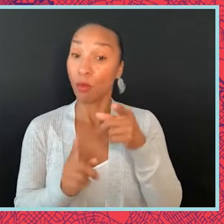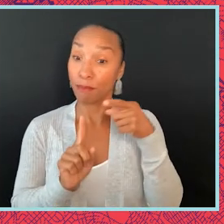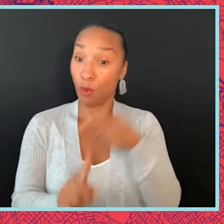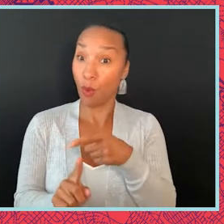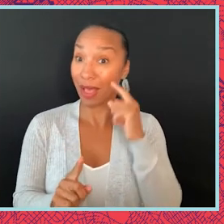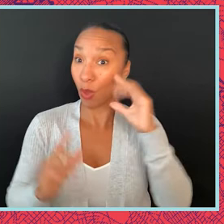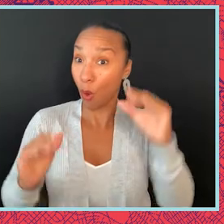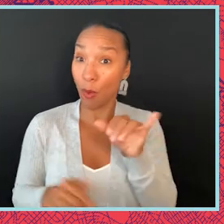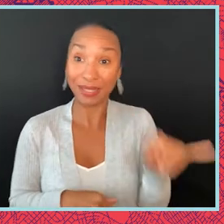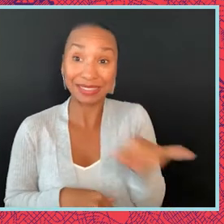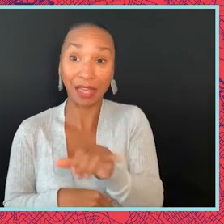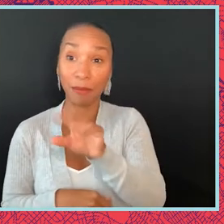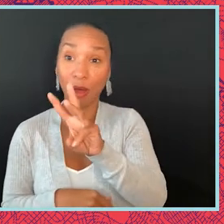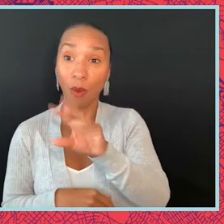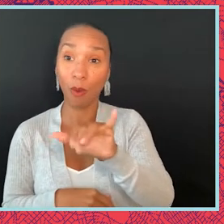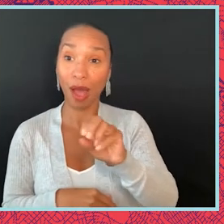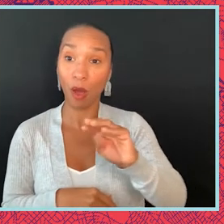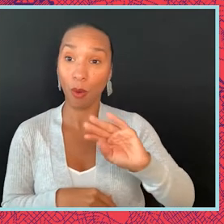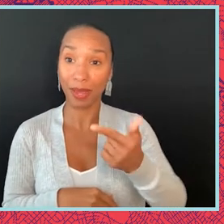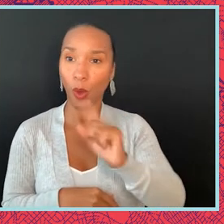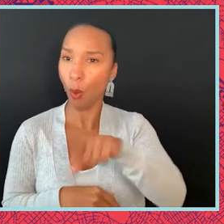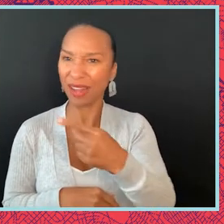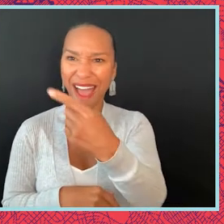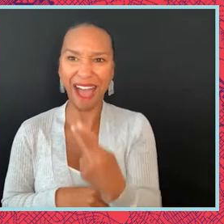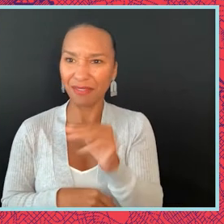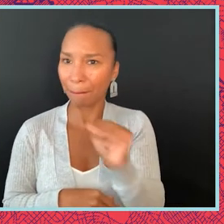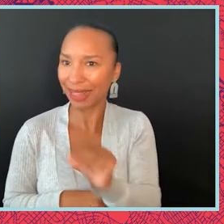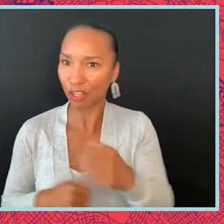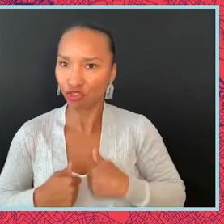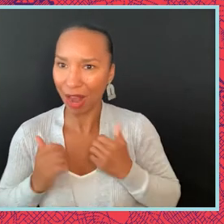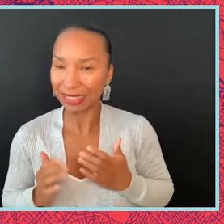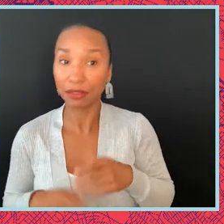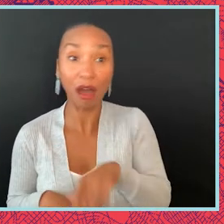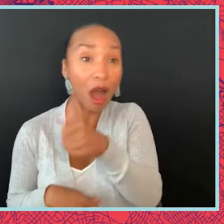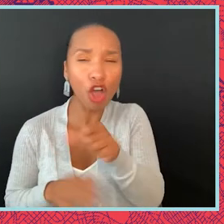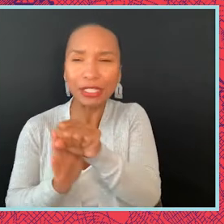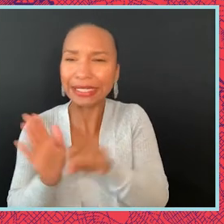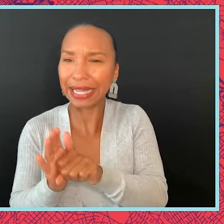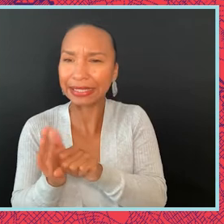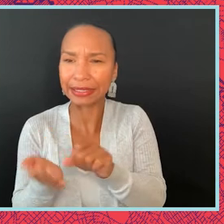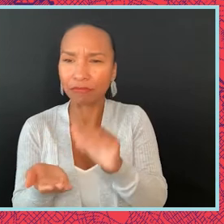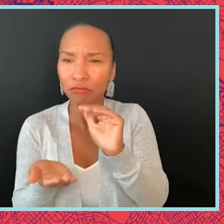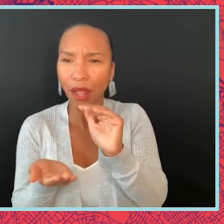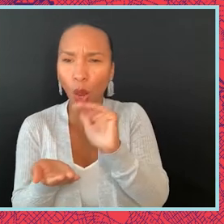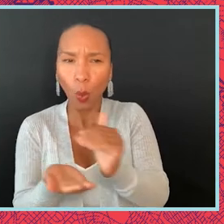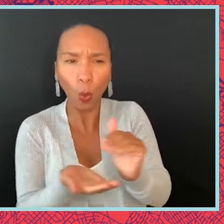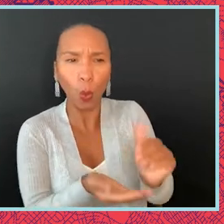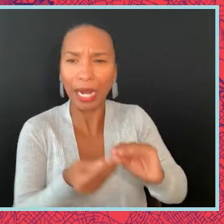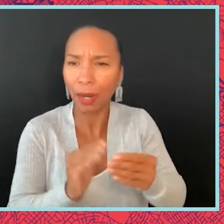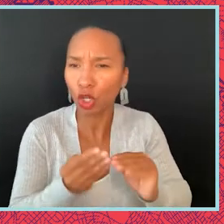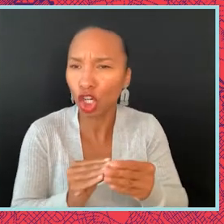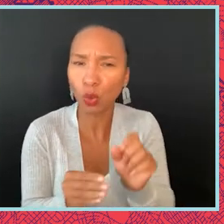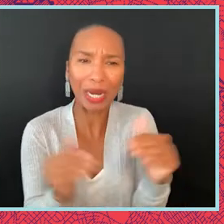that just like Wyoming, which has only 500,000 residents, just like some other states that have fewer residents in D.C.